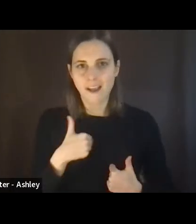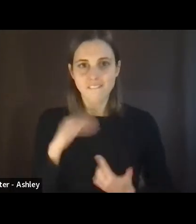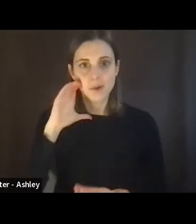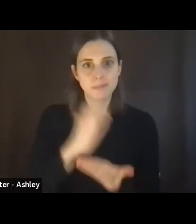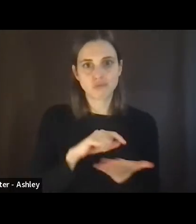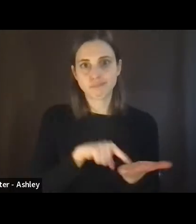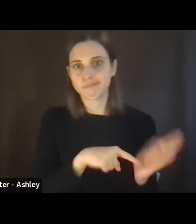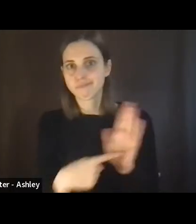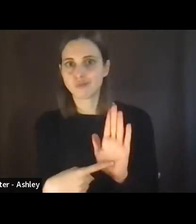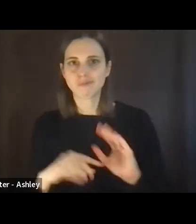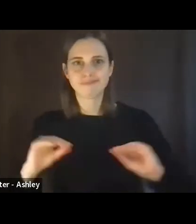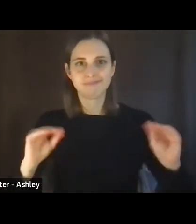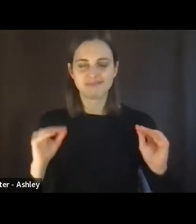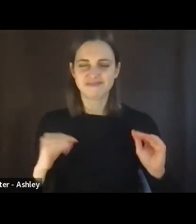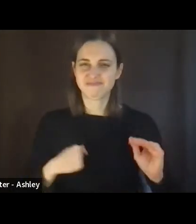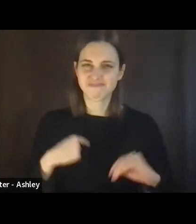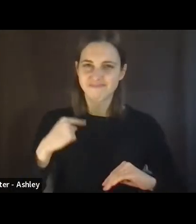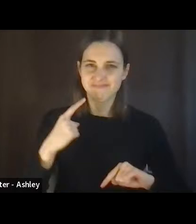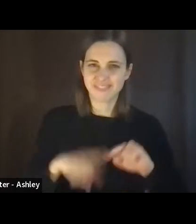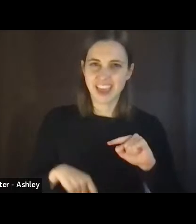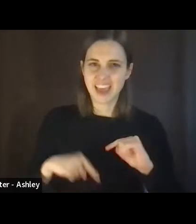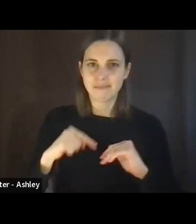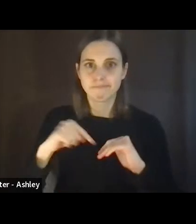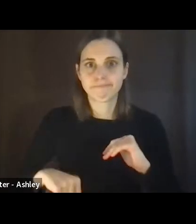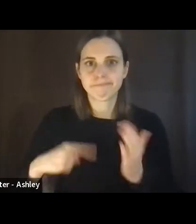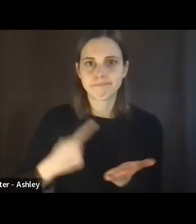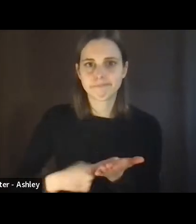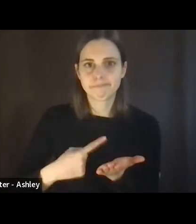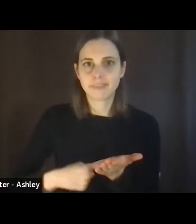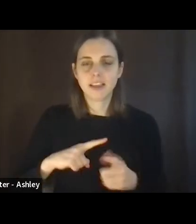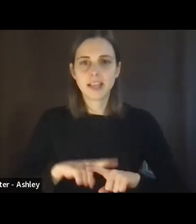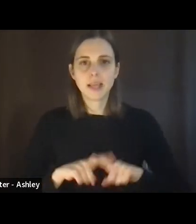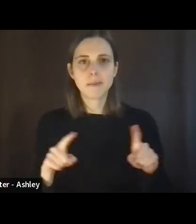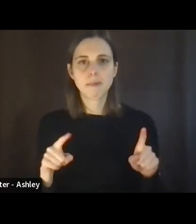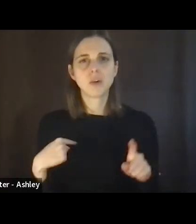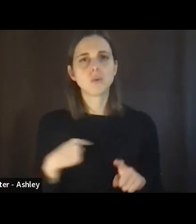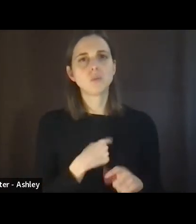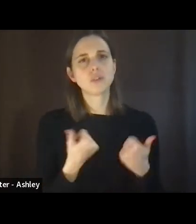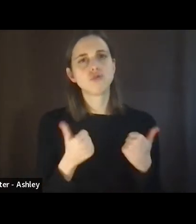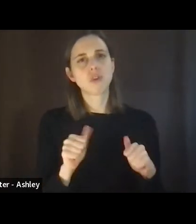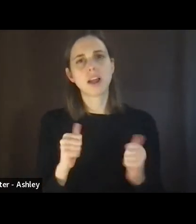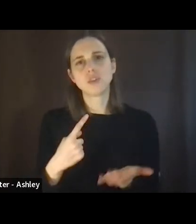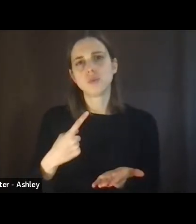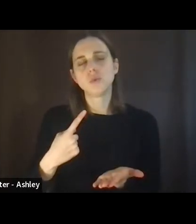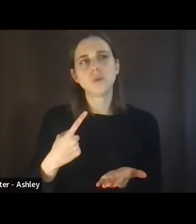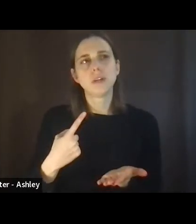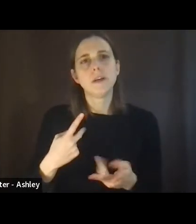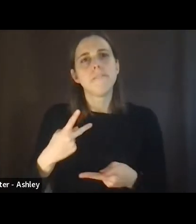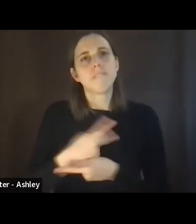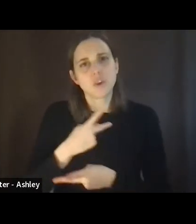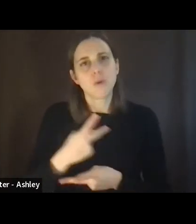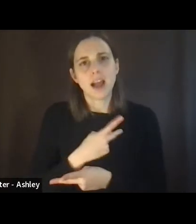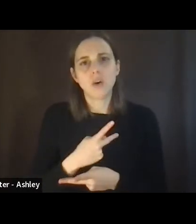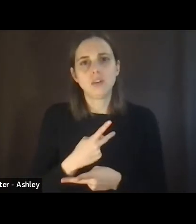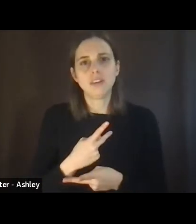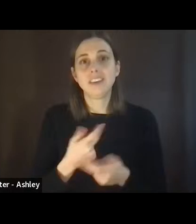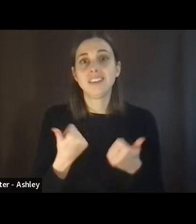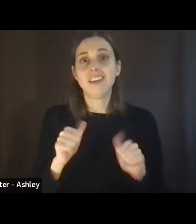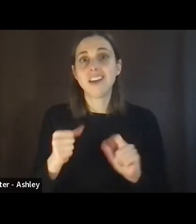Sarah, very well, but we're looking at that, trying to limit the impacts to kind of right of way stuff.